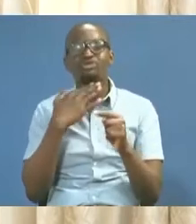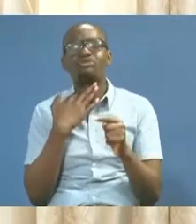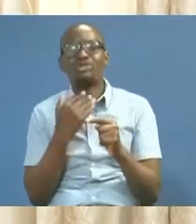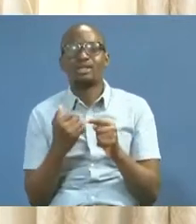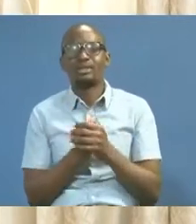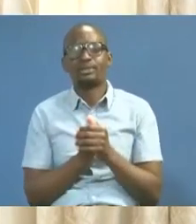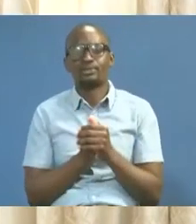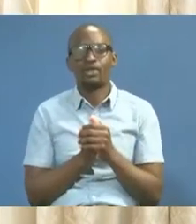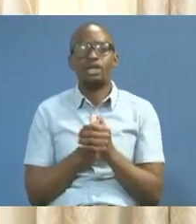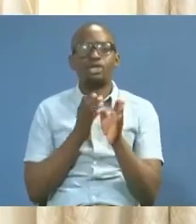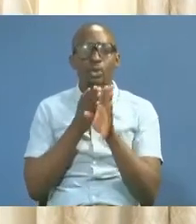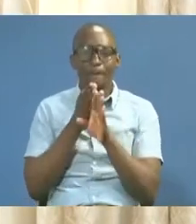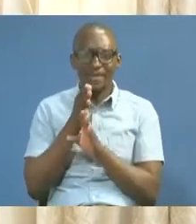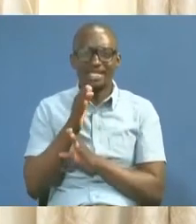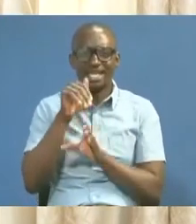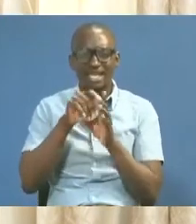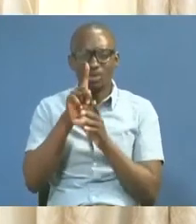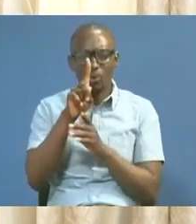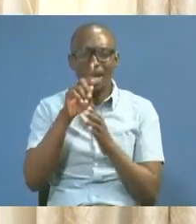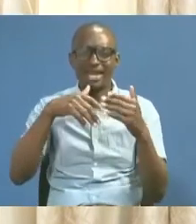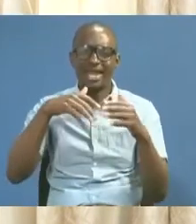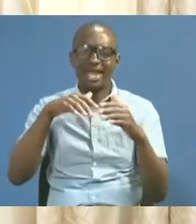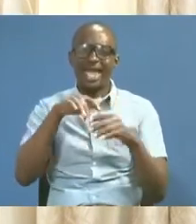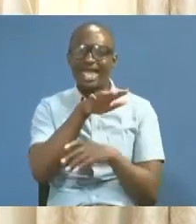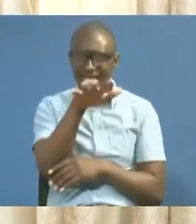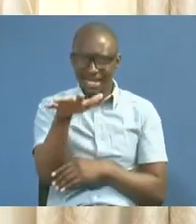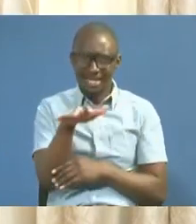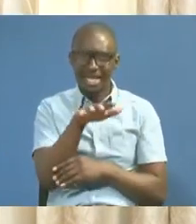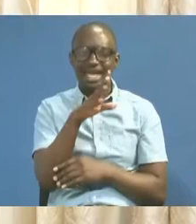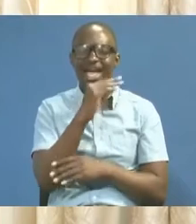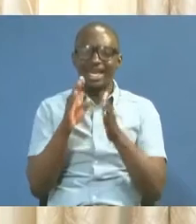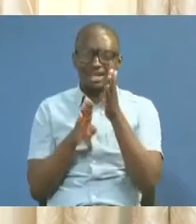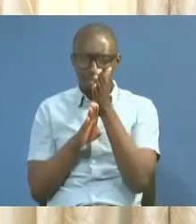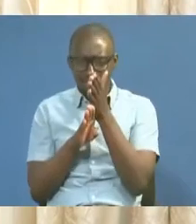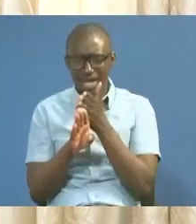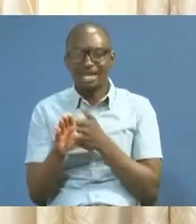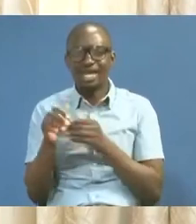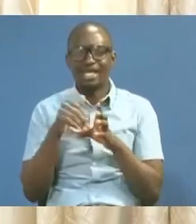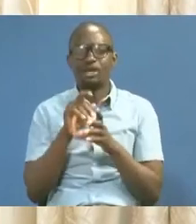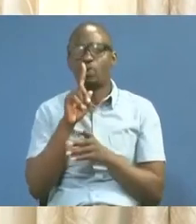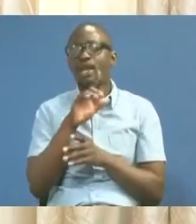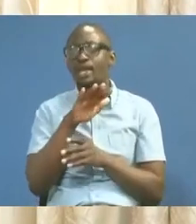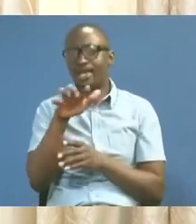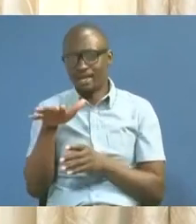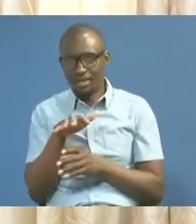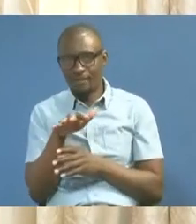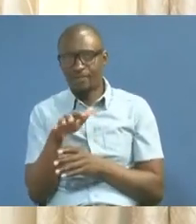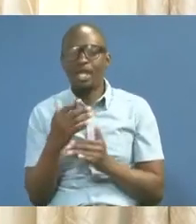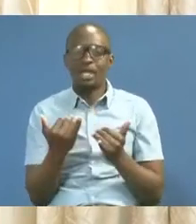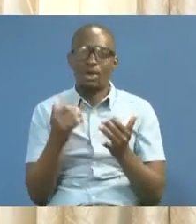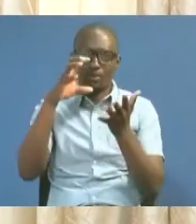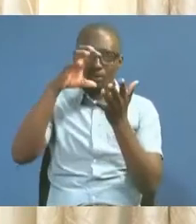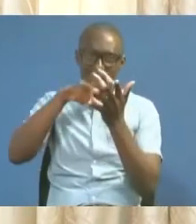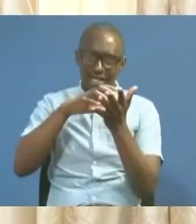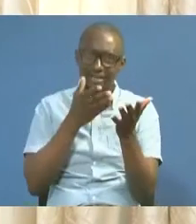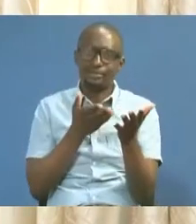want to major in one area and minor in another one. If that is the case, if